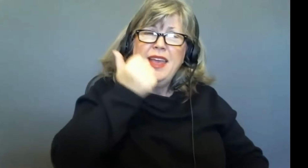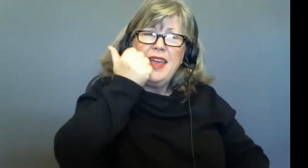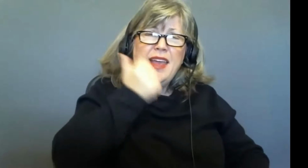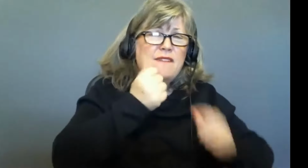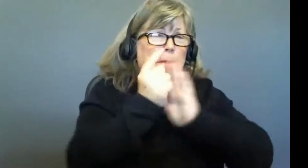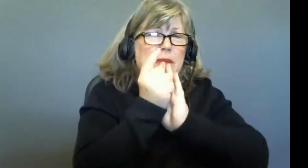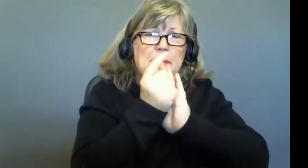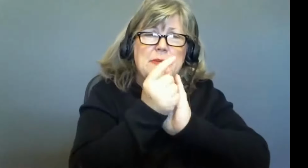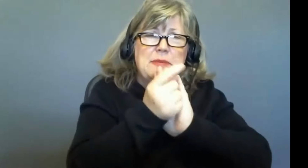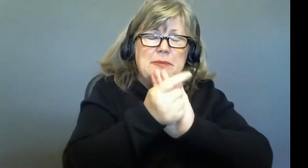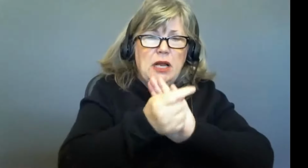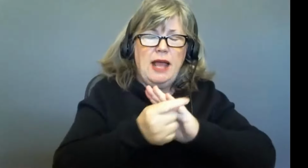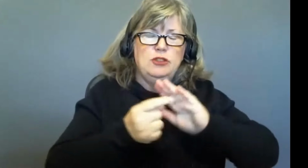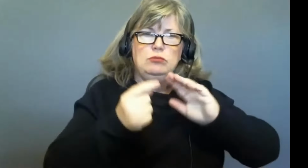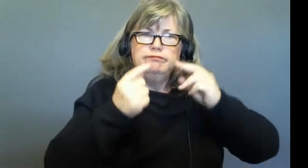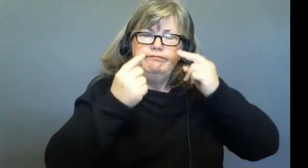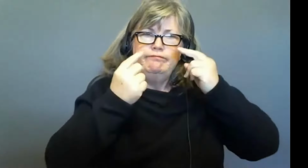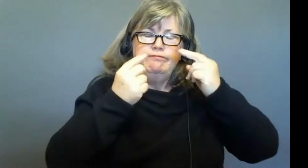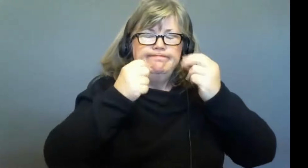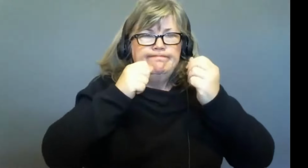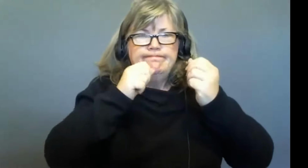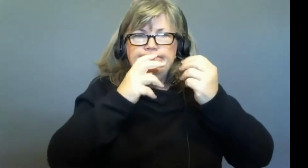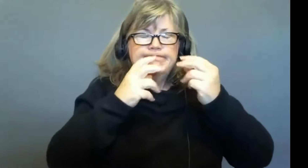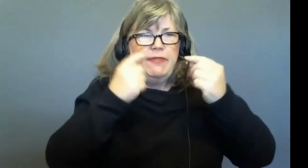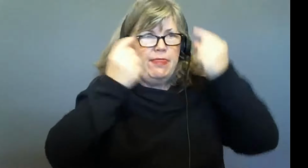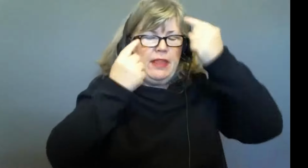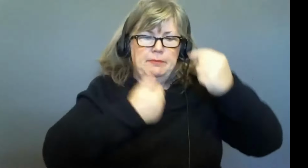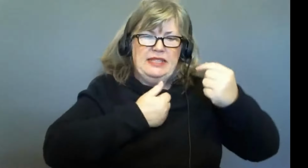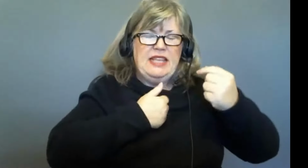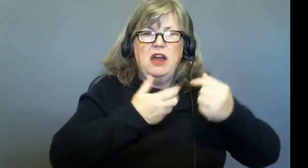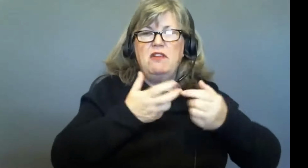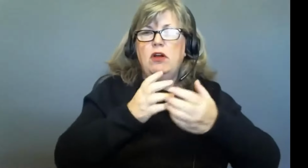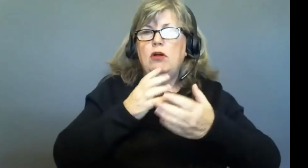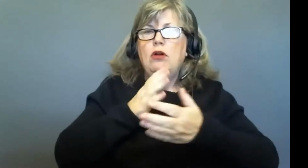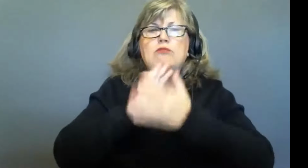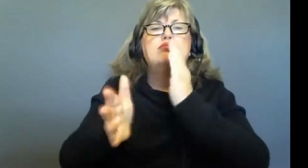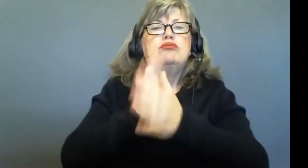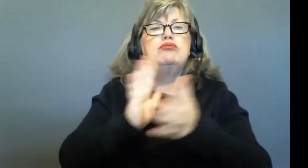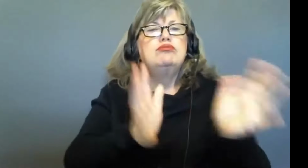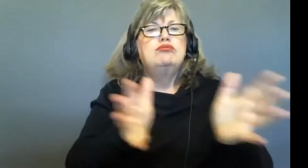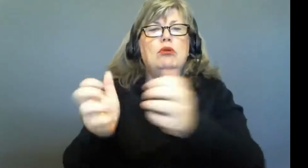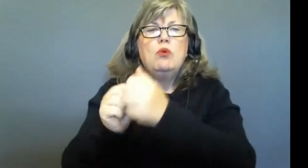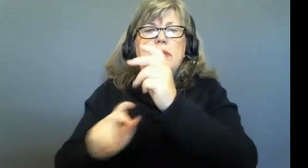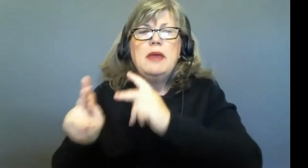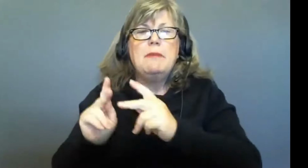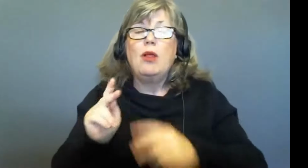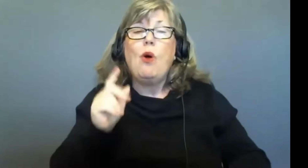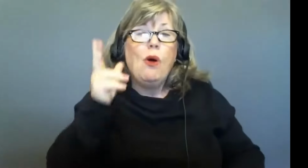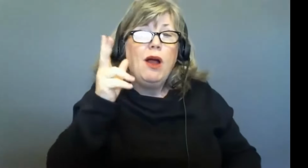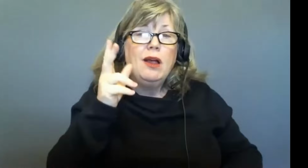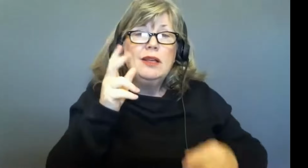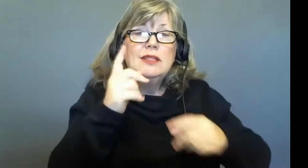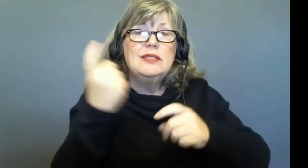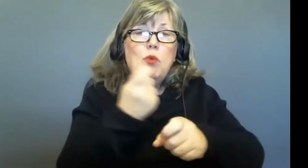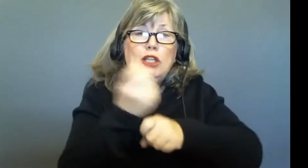when you look at yourself in the mirror, to talking to people in the street, listening to a joke about older persons,